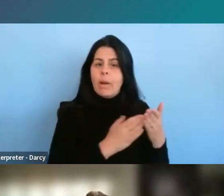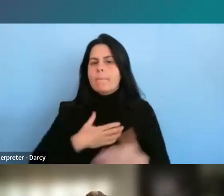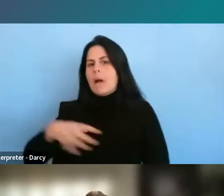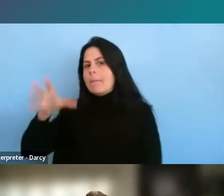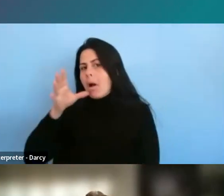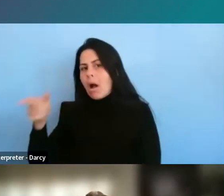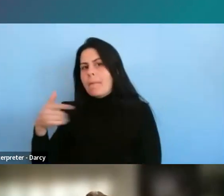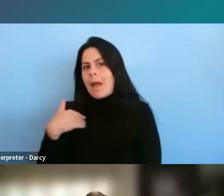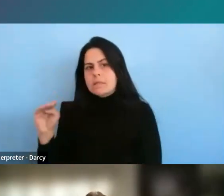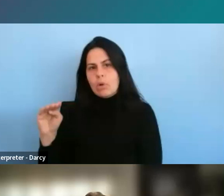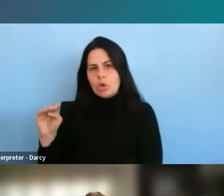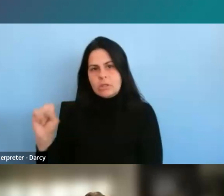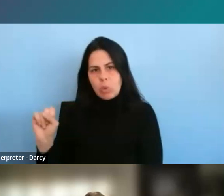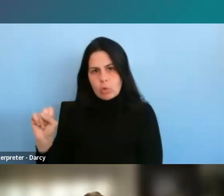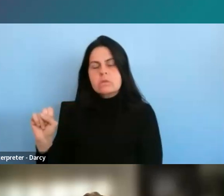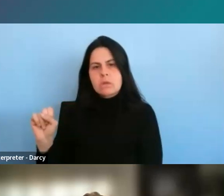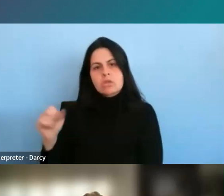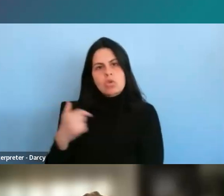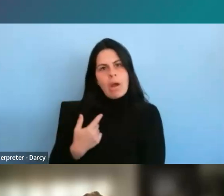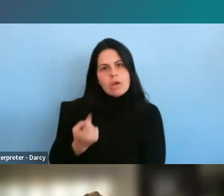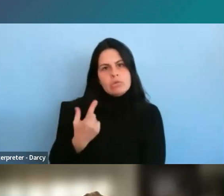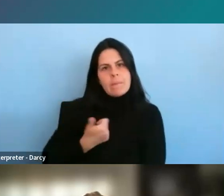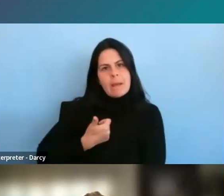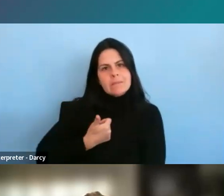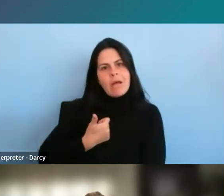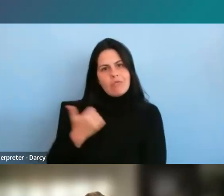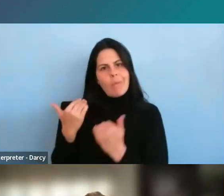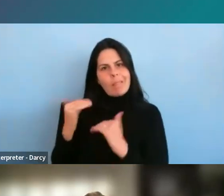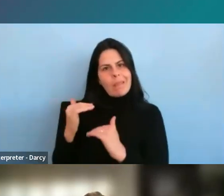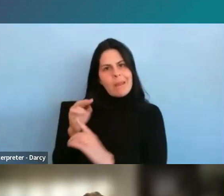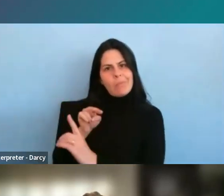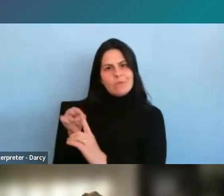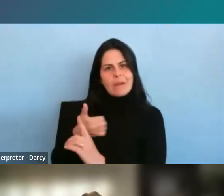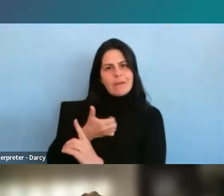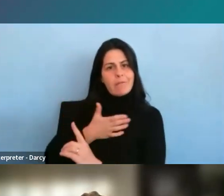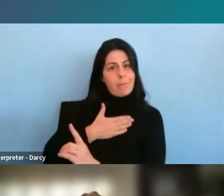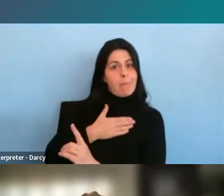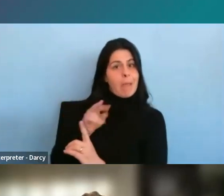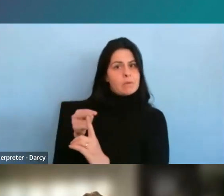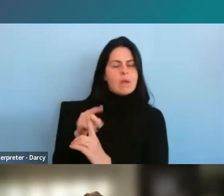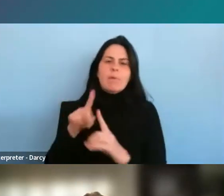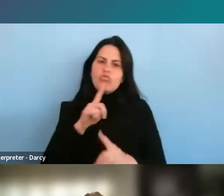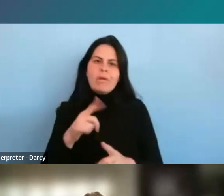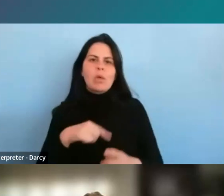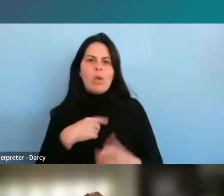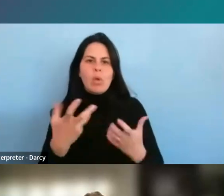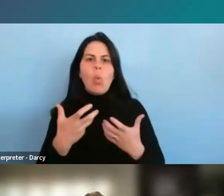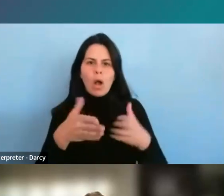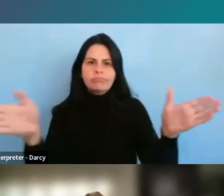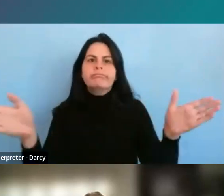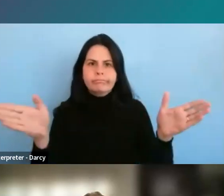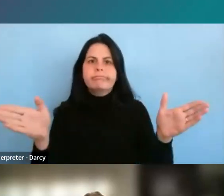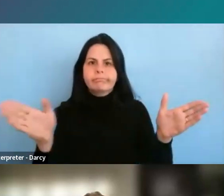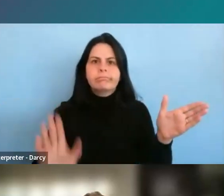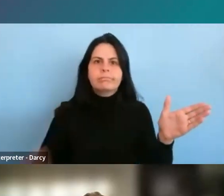it from a limited point of view, but we're really gonna want people in there that have the experience of caring for